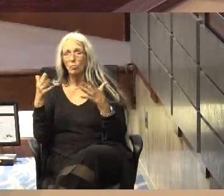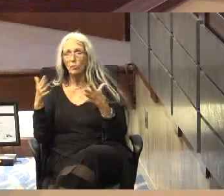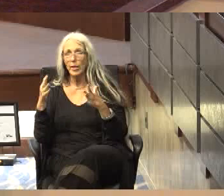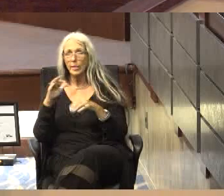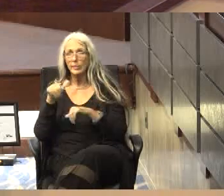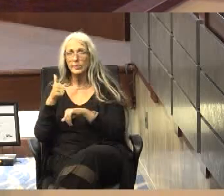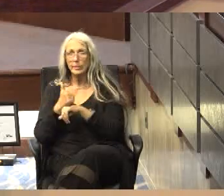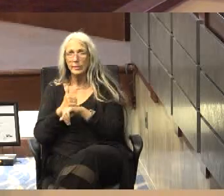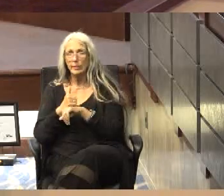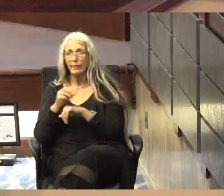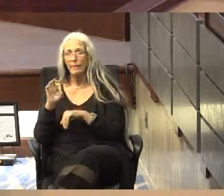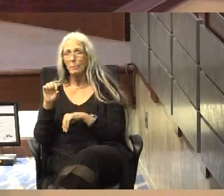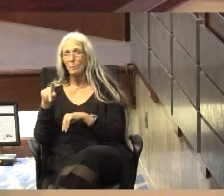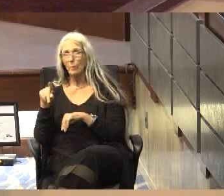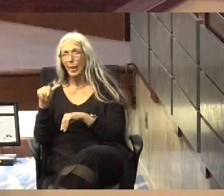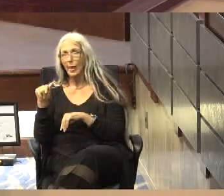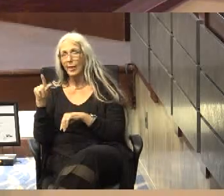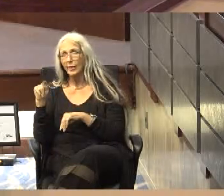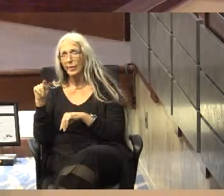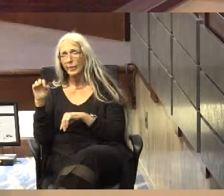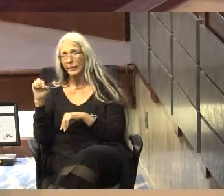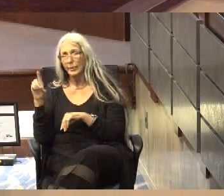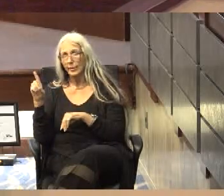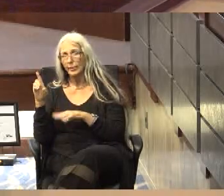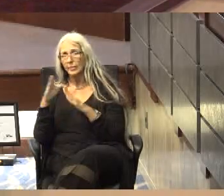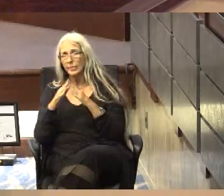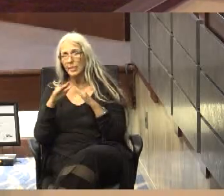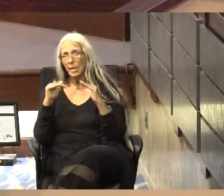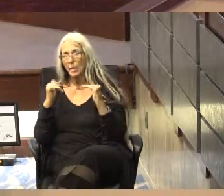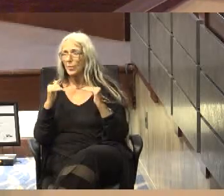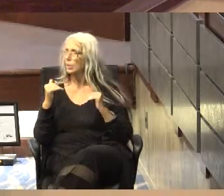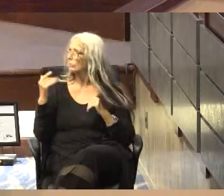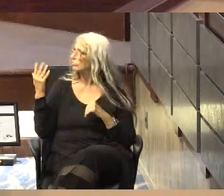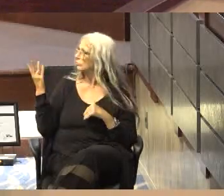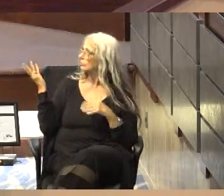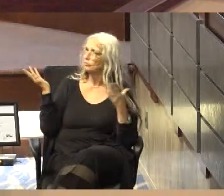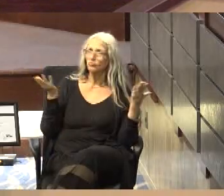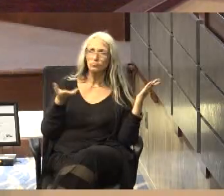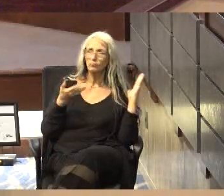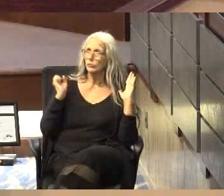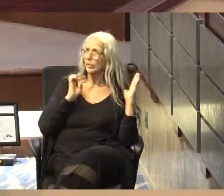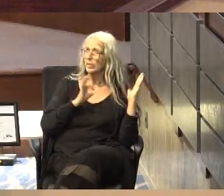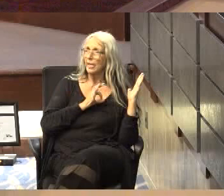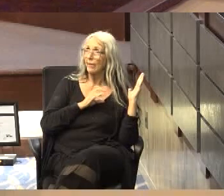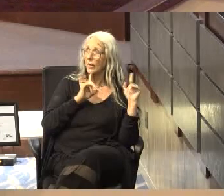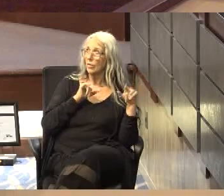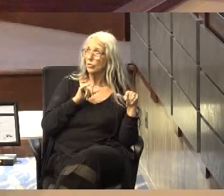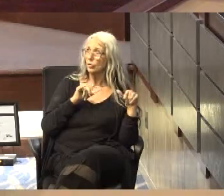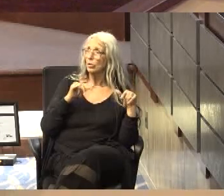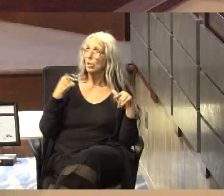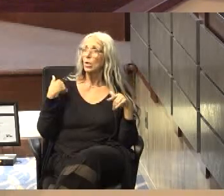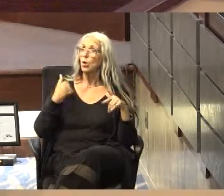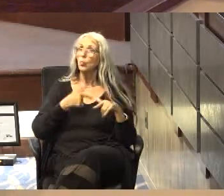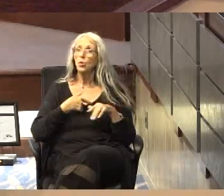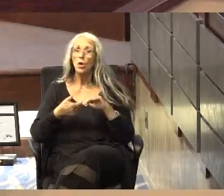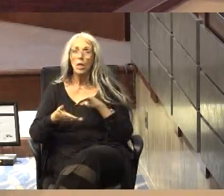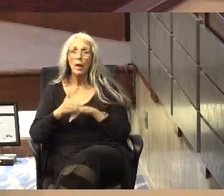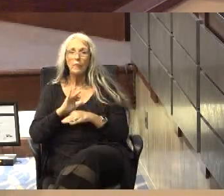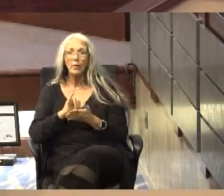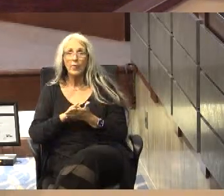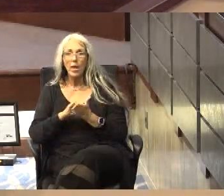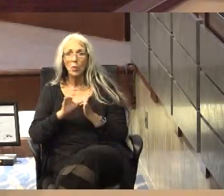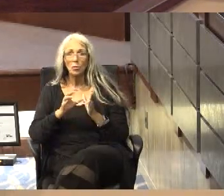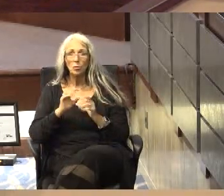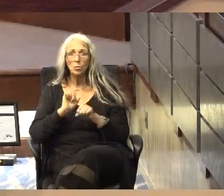the city limits? I'll turn that over to our city staff. We'll cover in the work session a